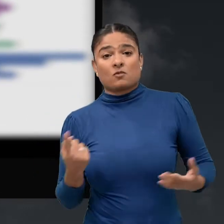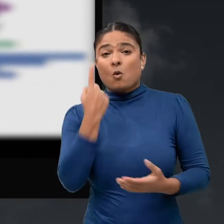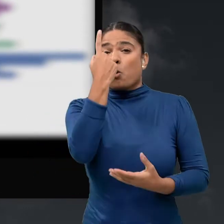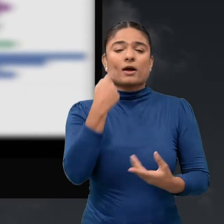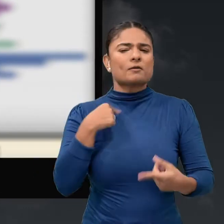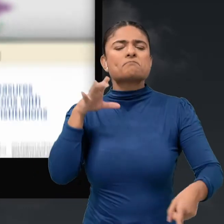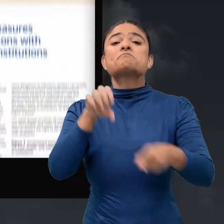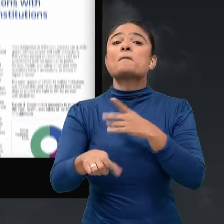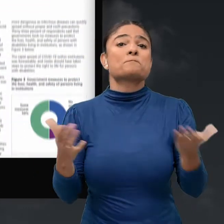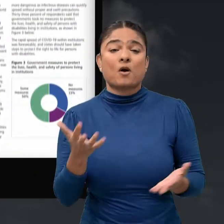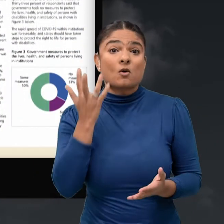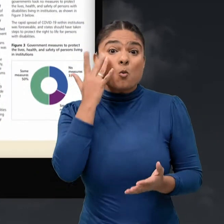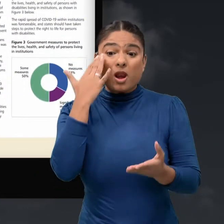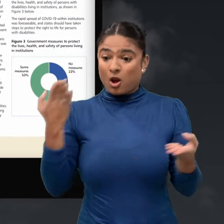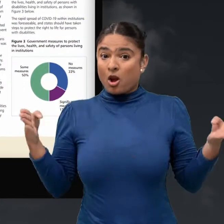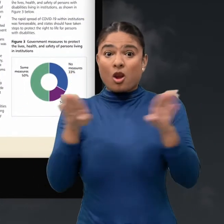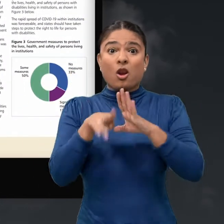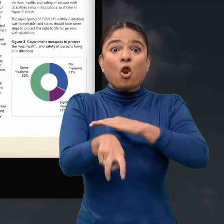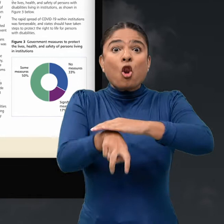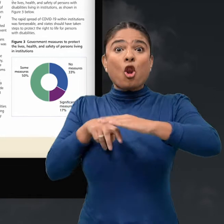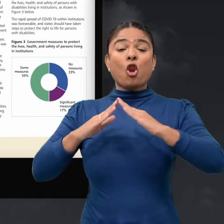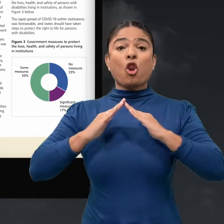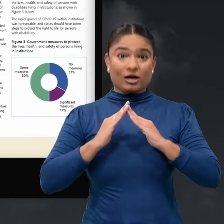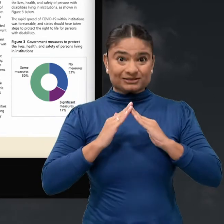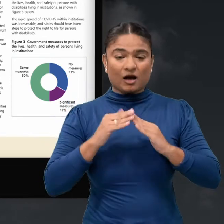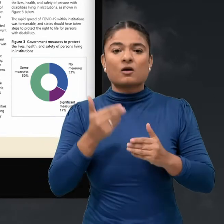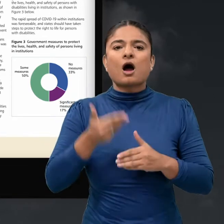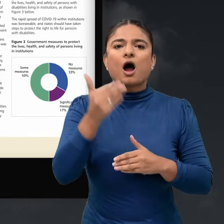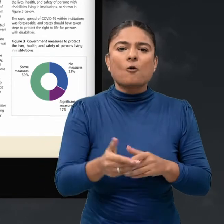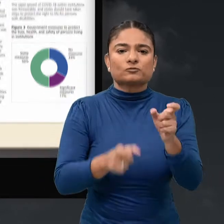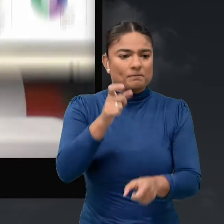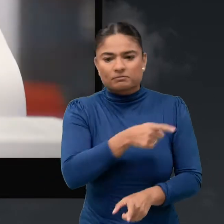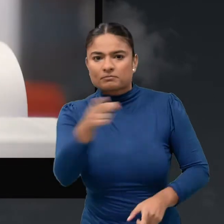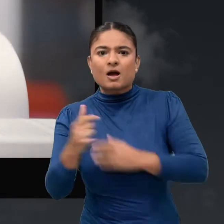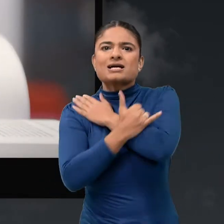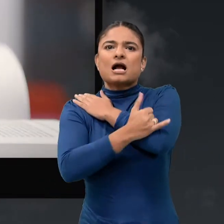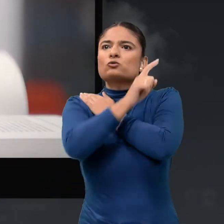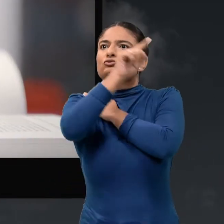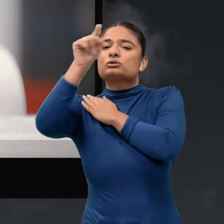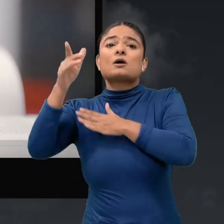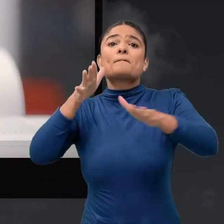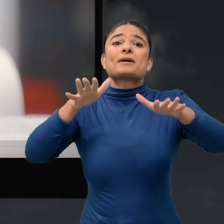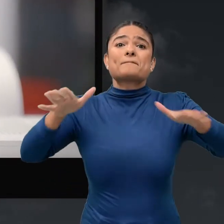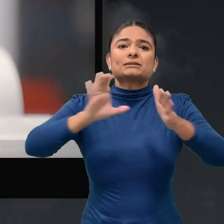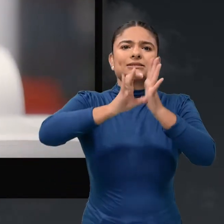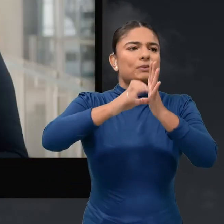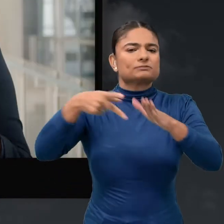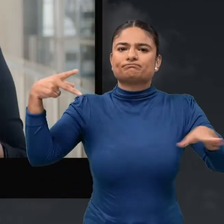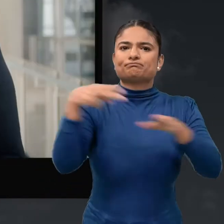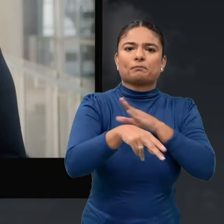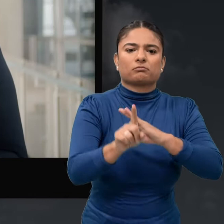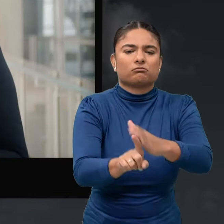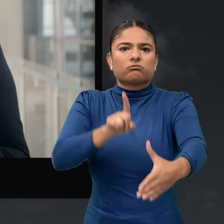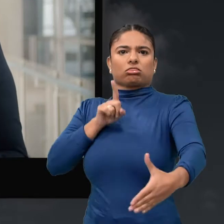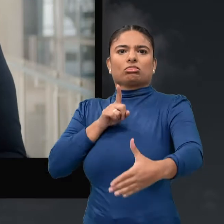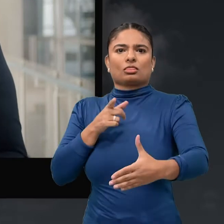One of the findings was that after lockdown measures were in place in many countries, persons with disabilities were cut off from